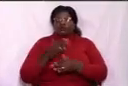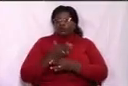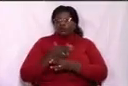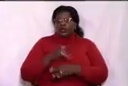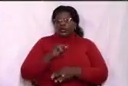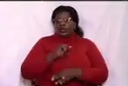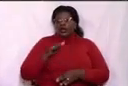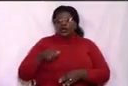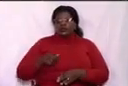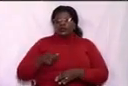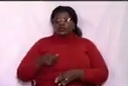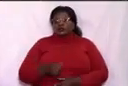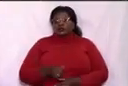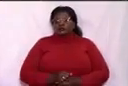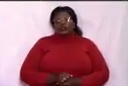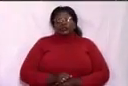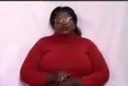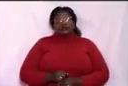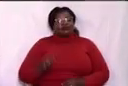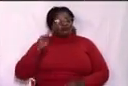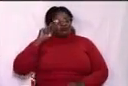I think I would need a job there as well.